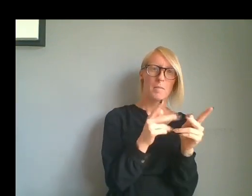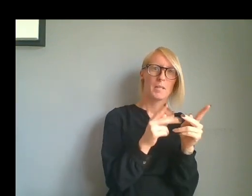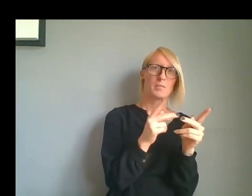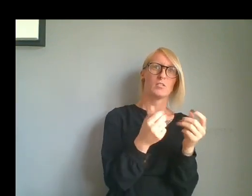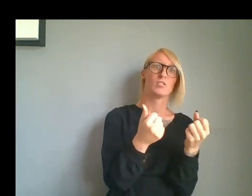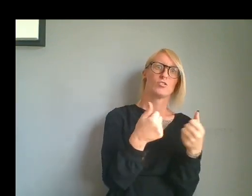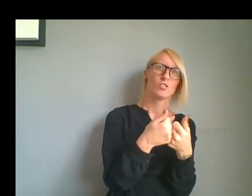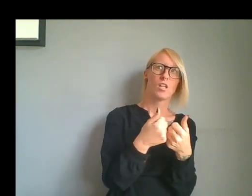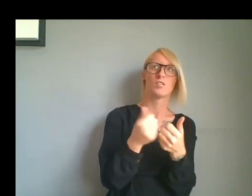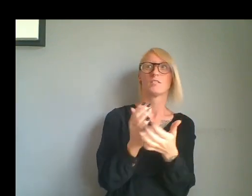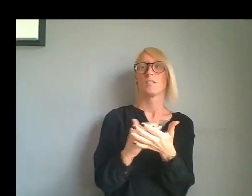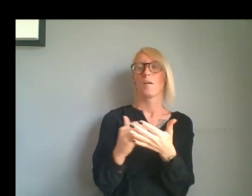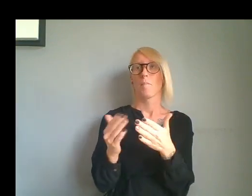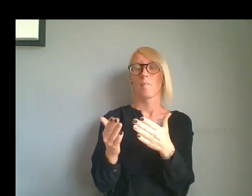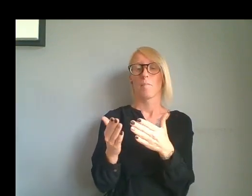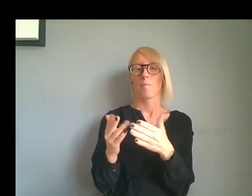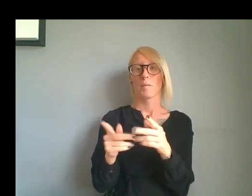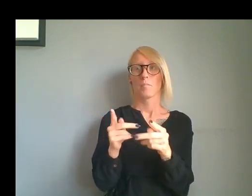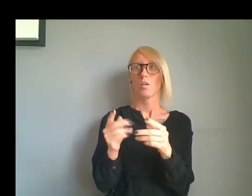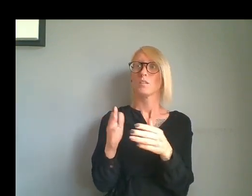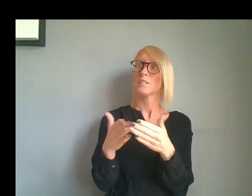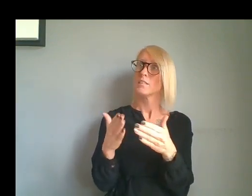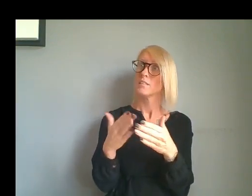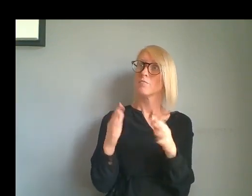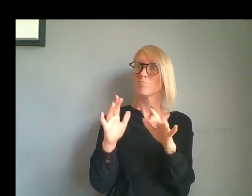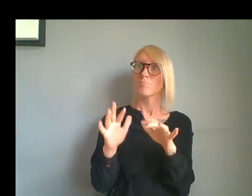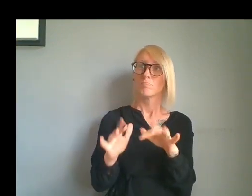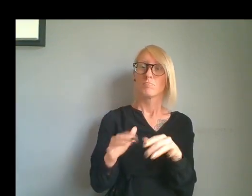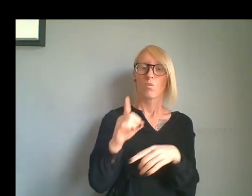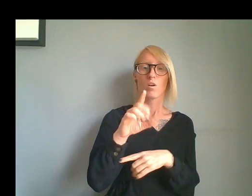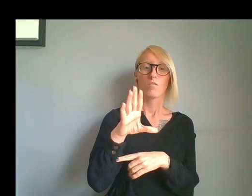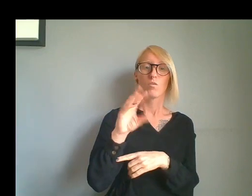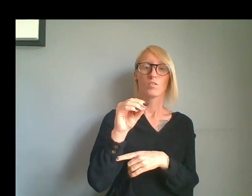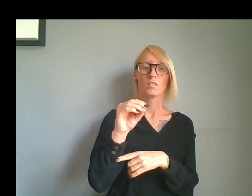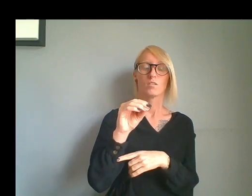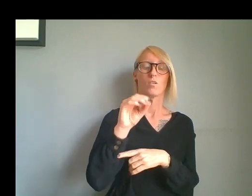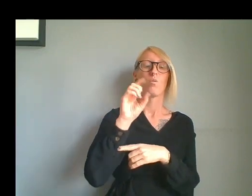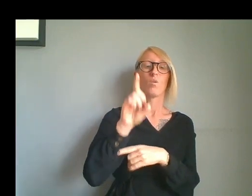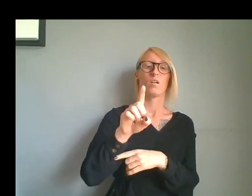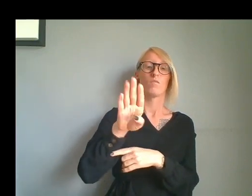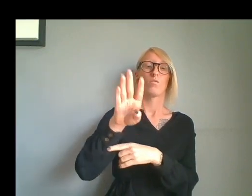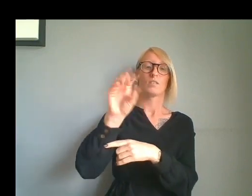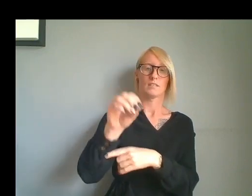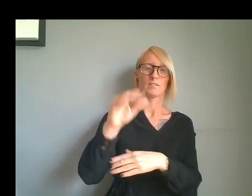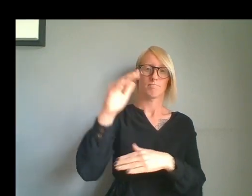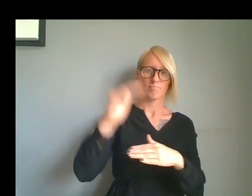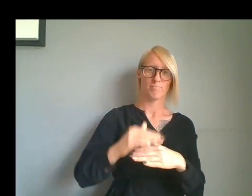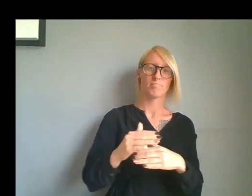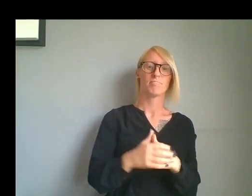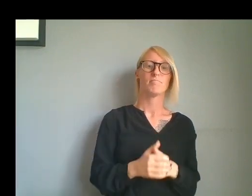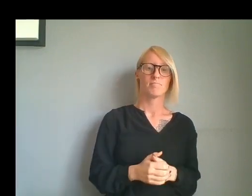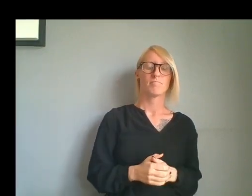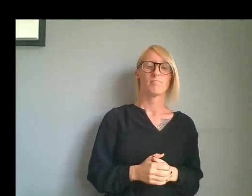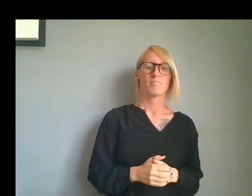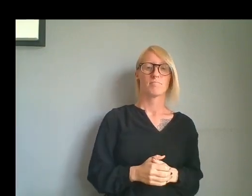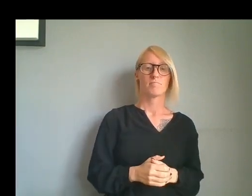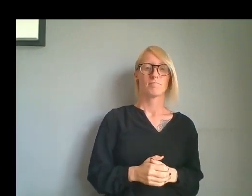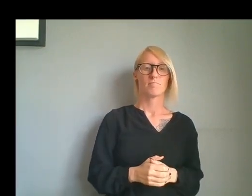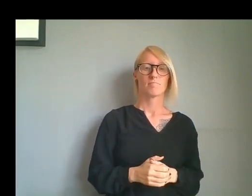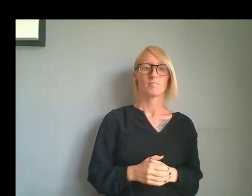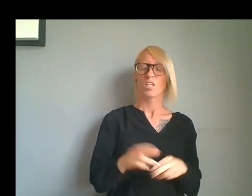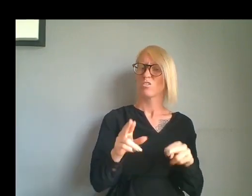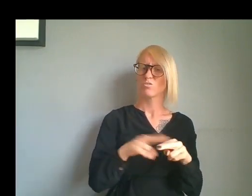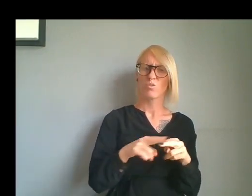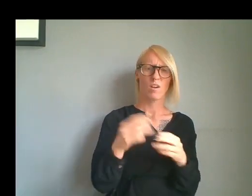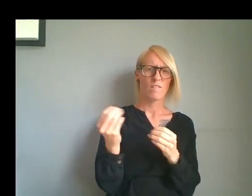have so much I want to say, how can I do it in 140 characters? But I think a benefit of it is that it is just